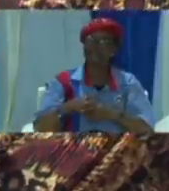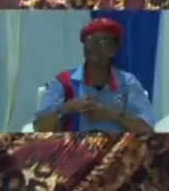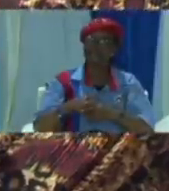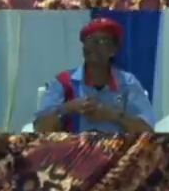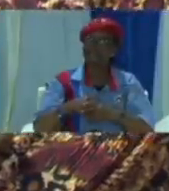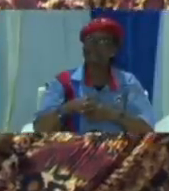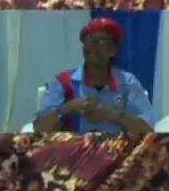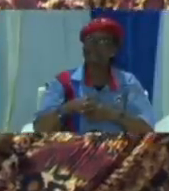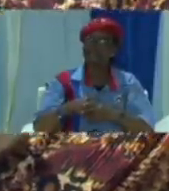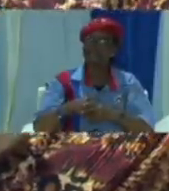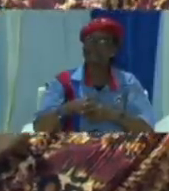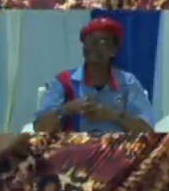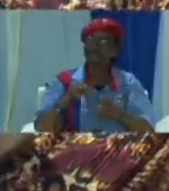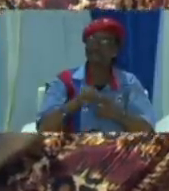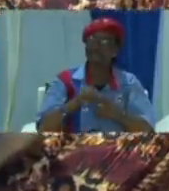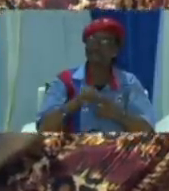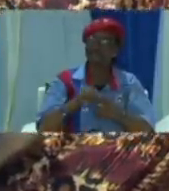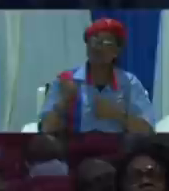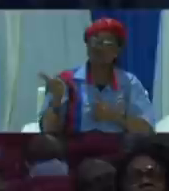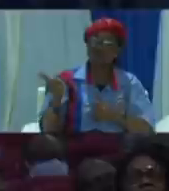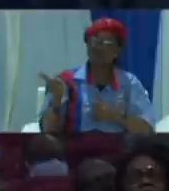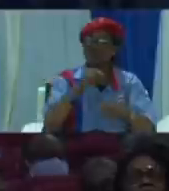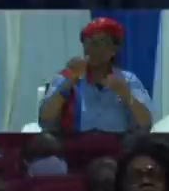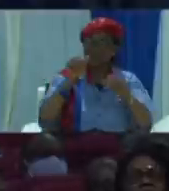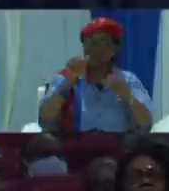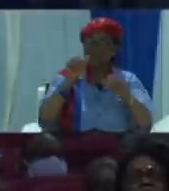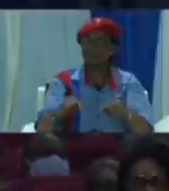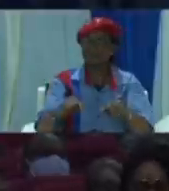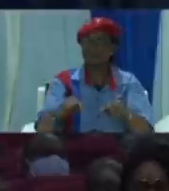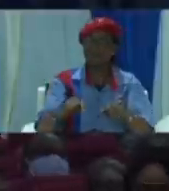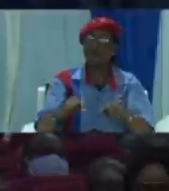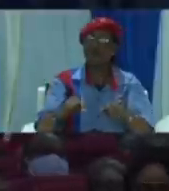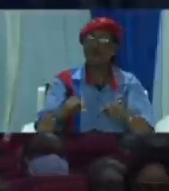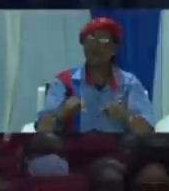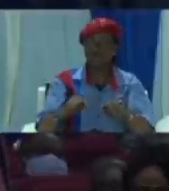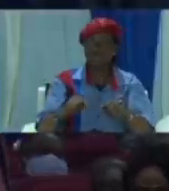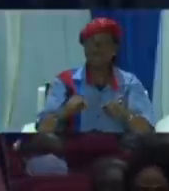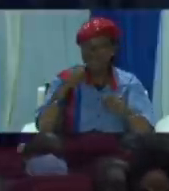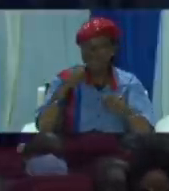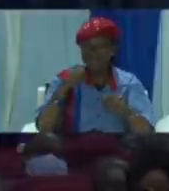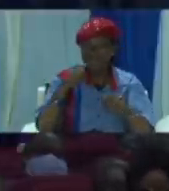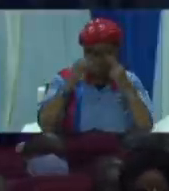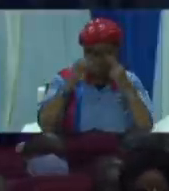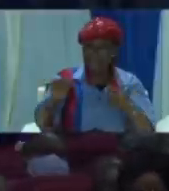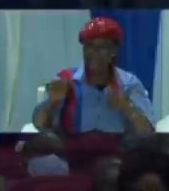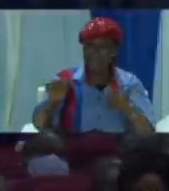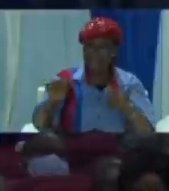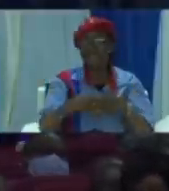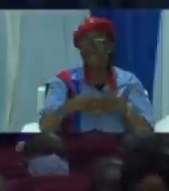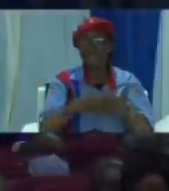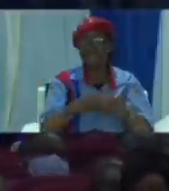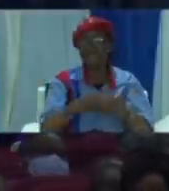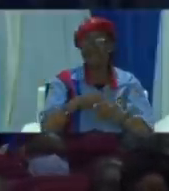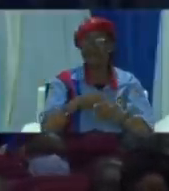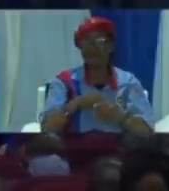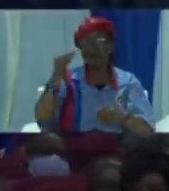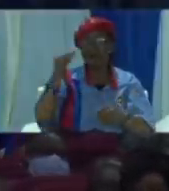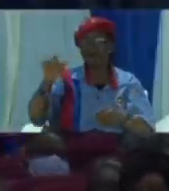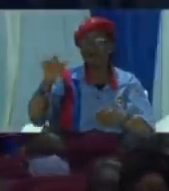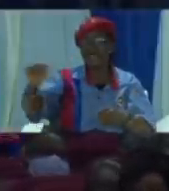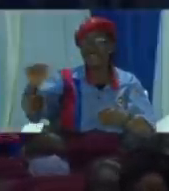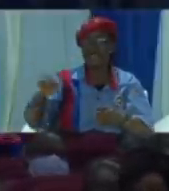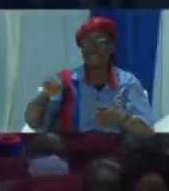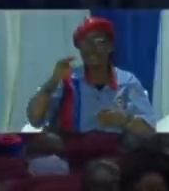Or you can consider the case Abialegbeyewo of a man in Mark chapter 8. Ti okunrin to be